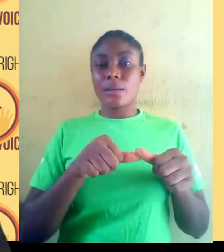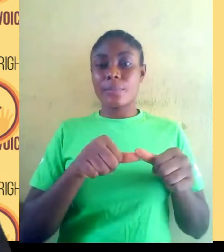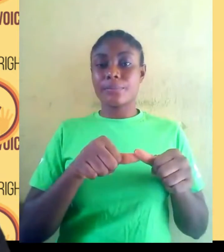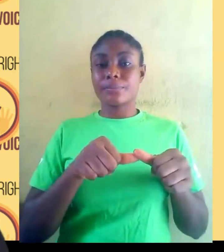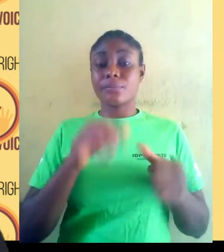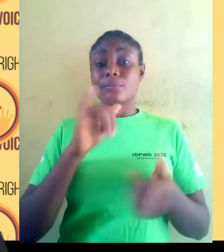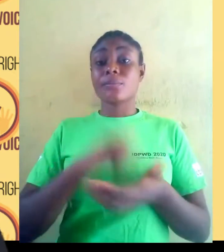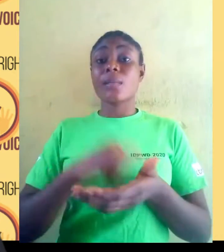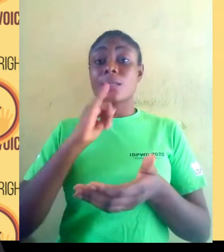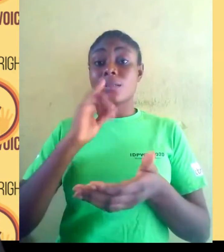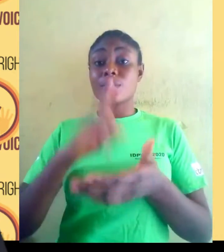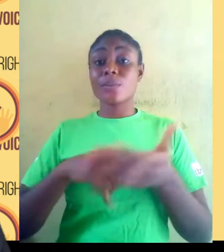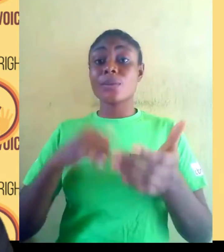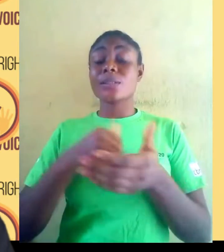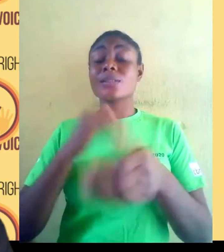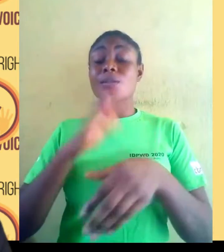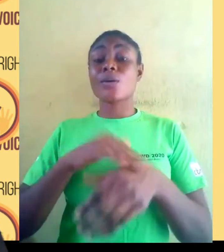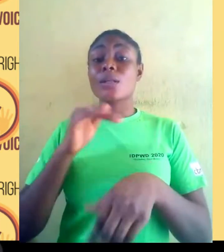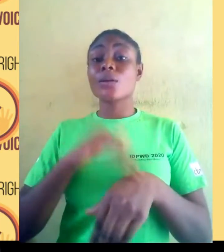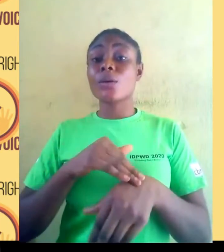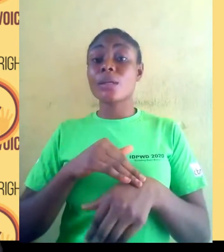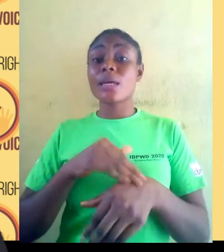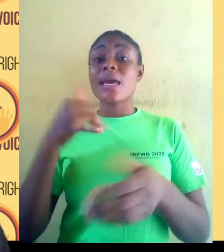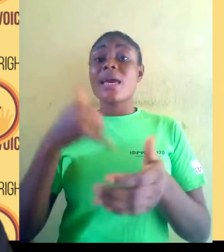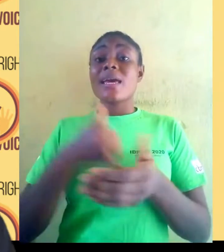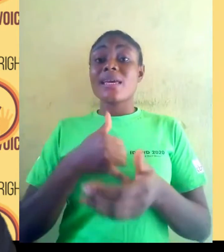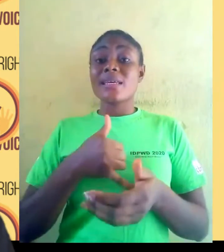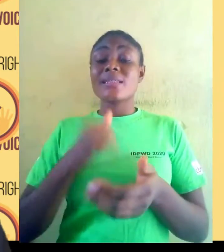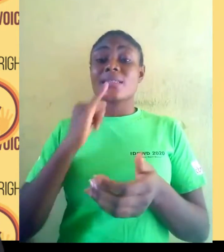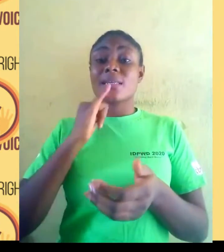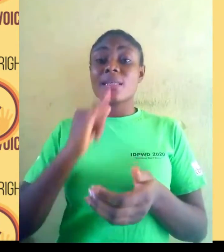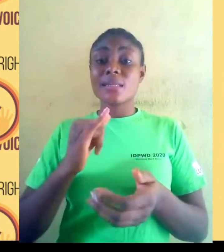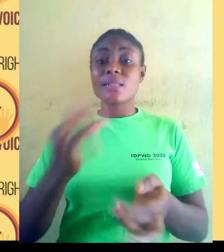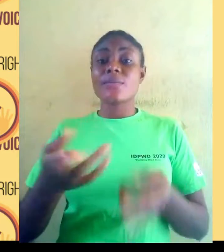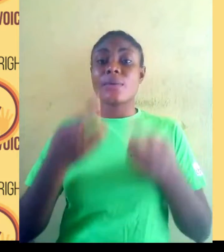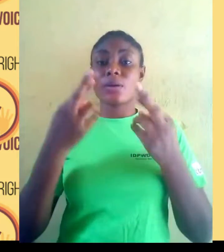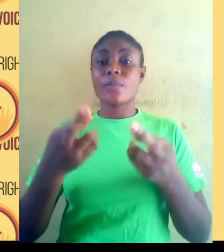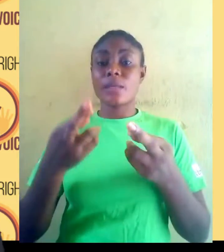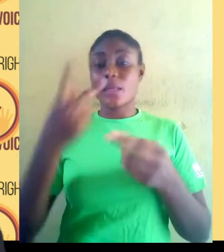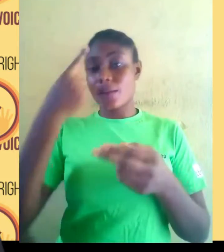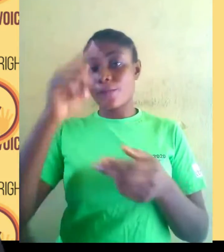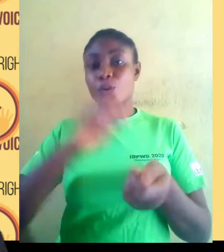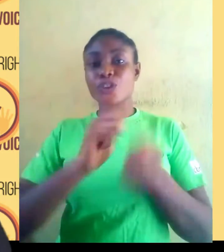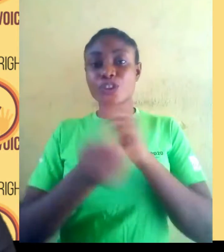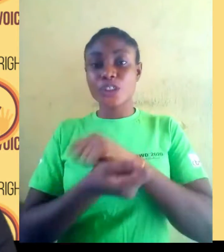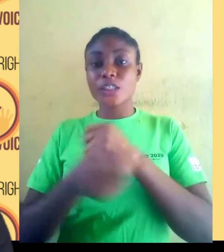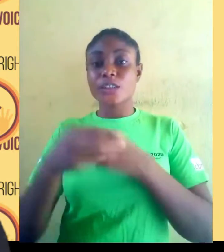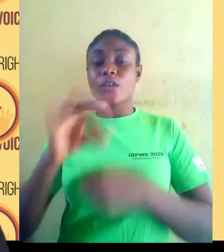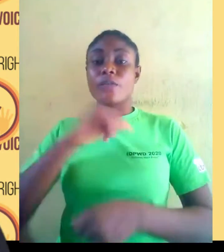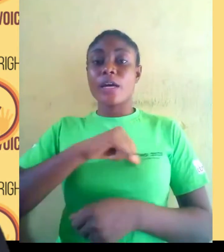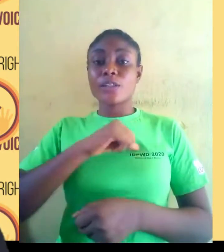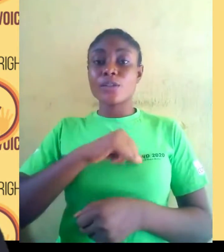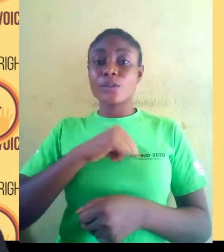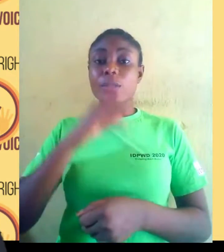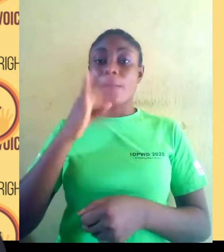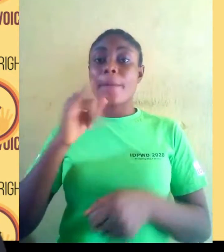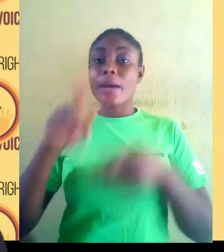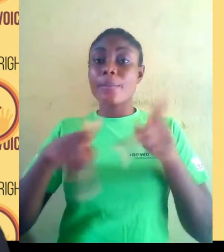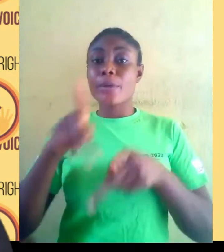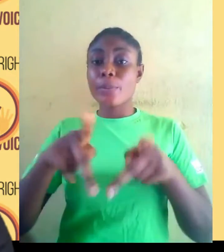is prescribing and recommending for change of attitude by people who are in